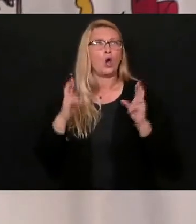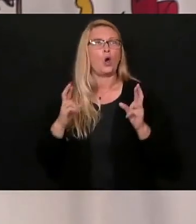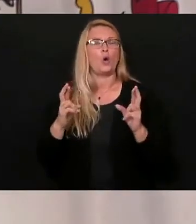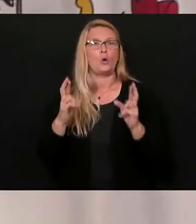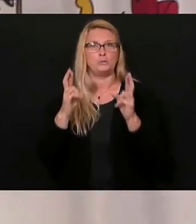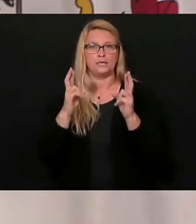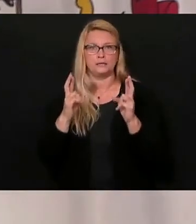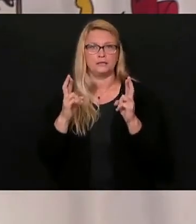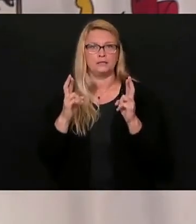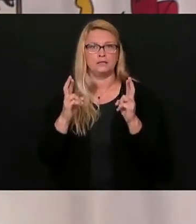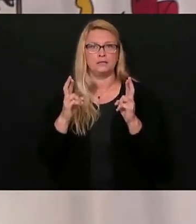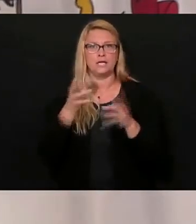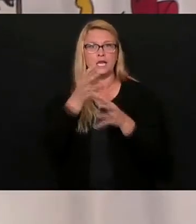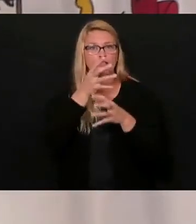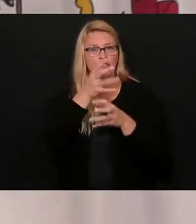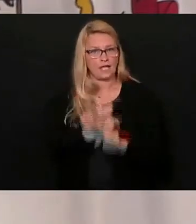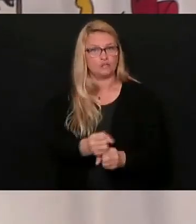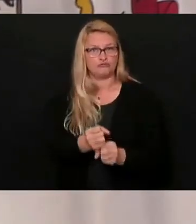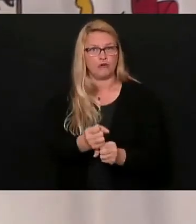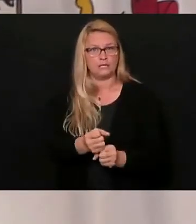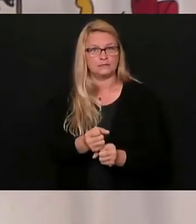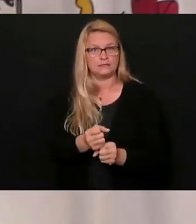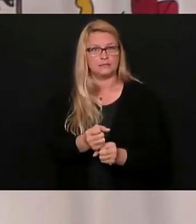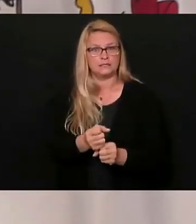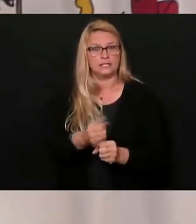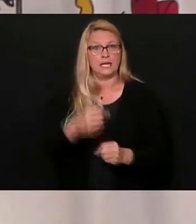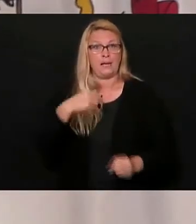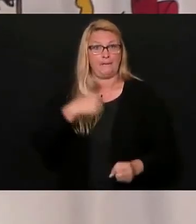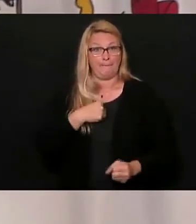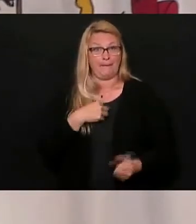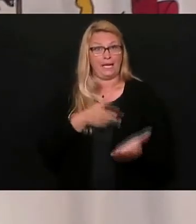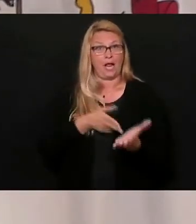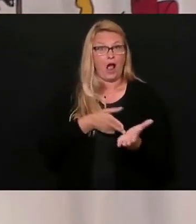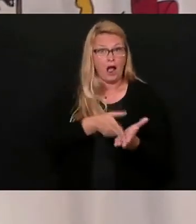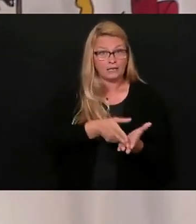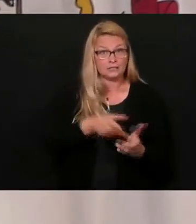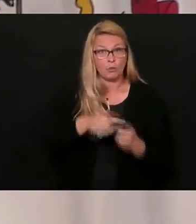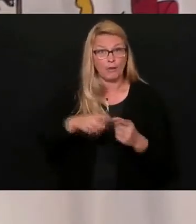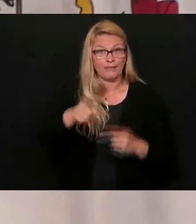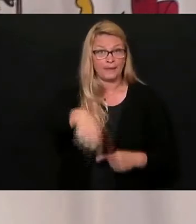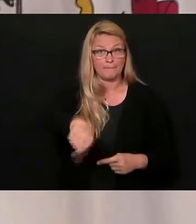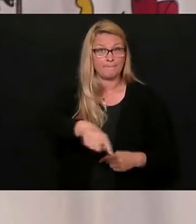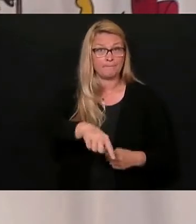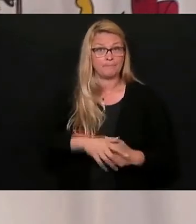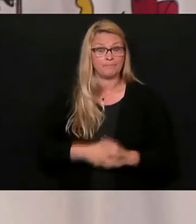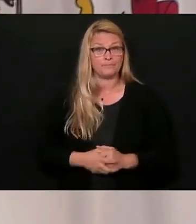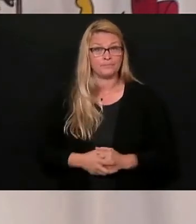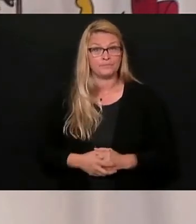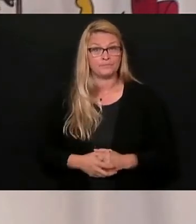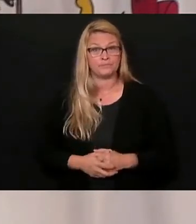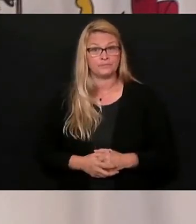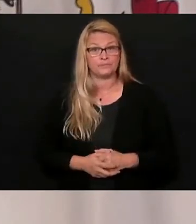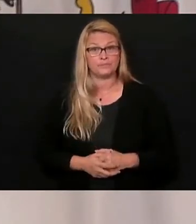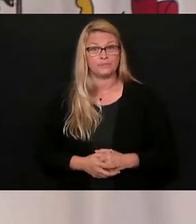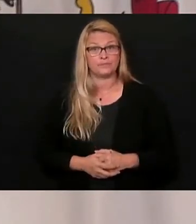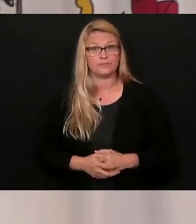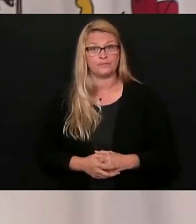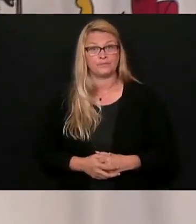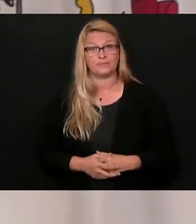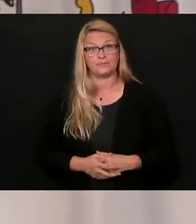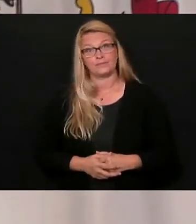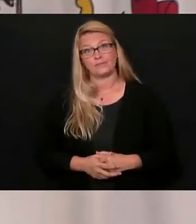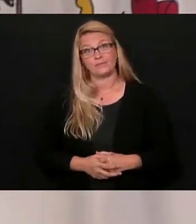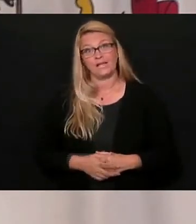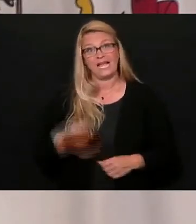always trust me from the standpoint of telling the truth as best I can. Now, if I go back to the